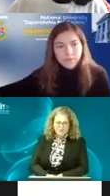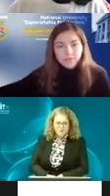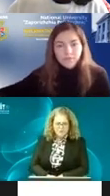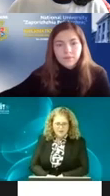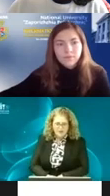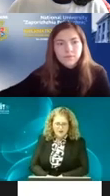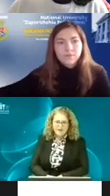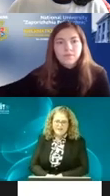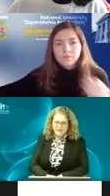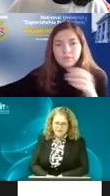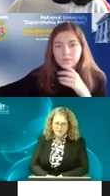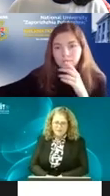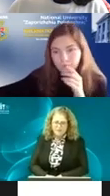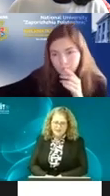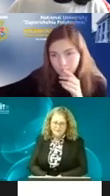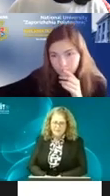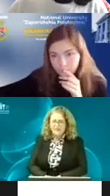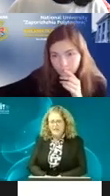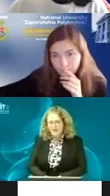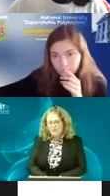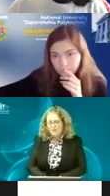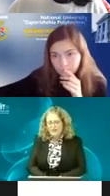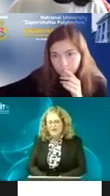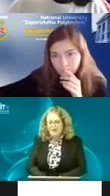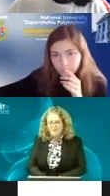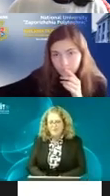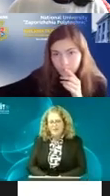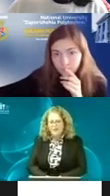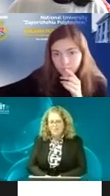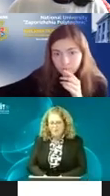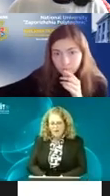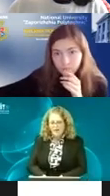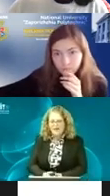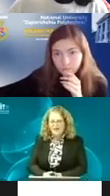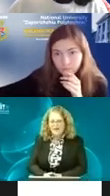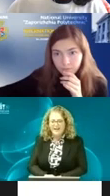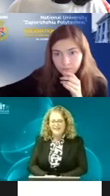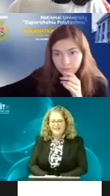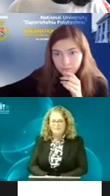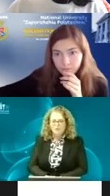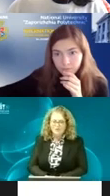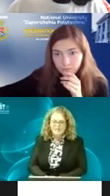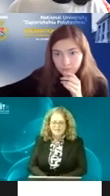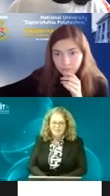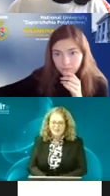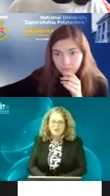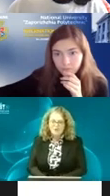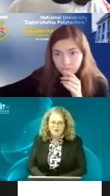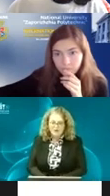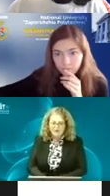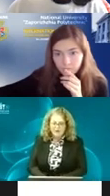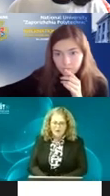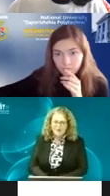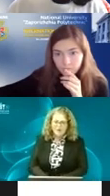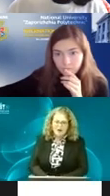an honor to be here. Thank you for inviting me. And thank you for waking up in the morning. I'm sure it's a little bit